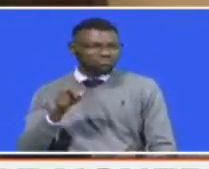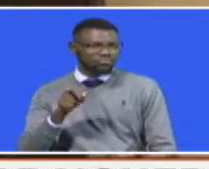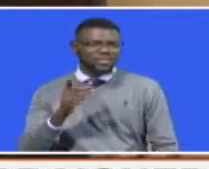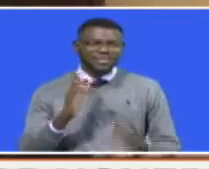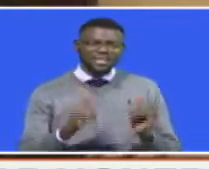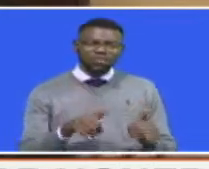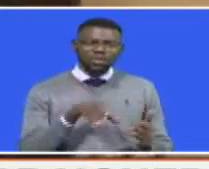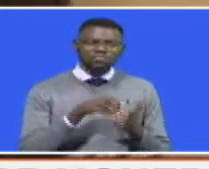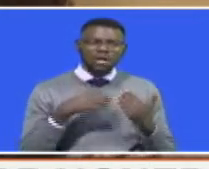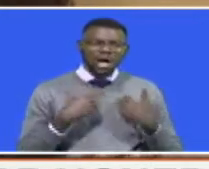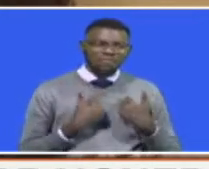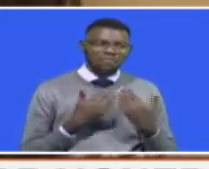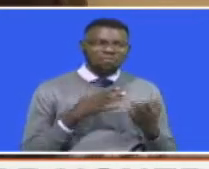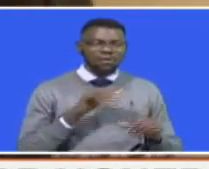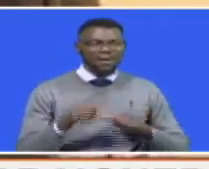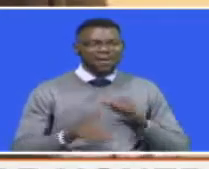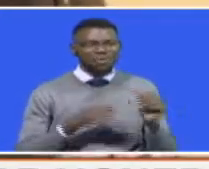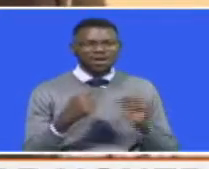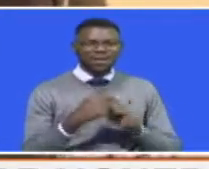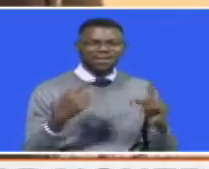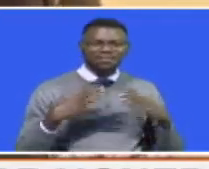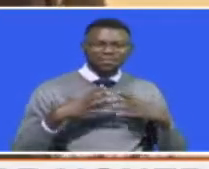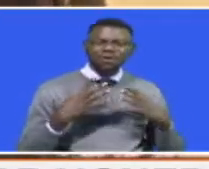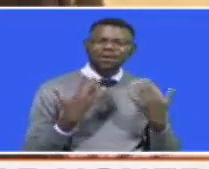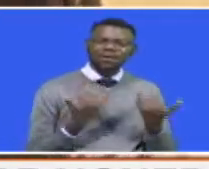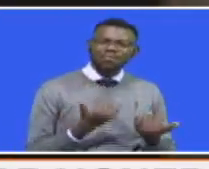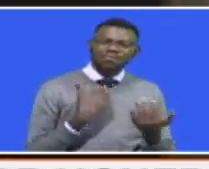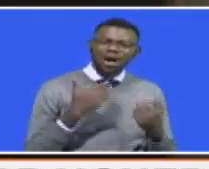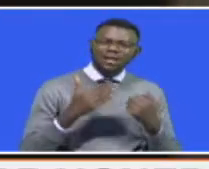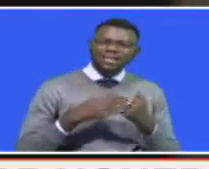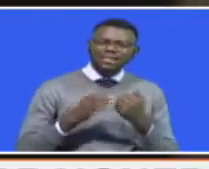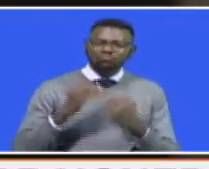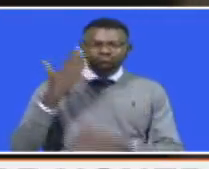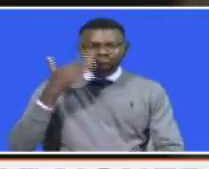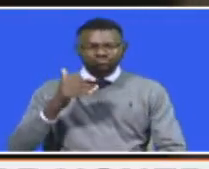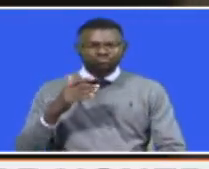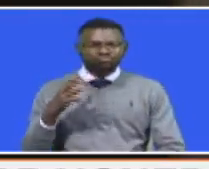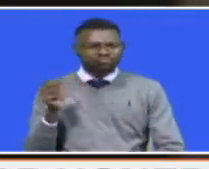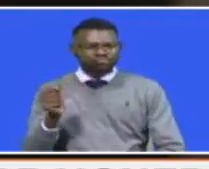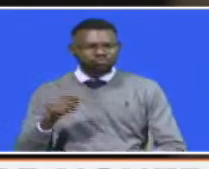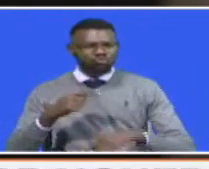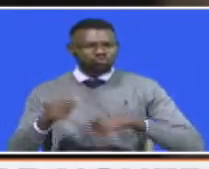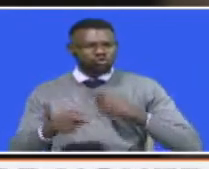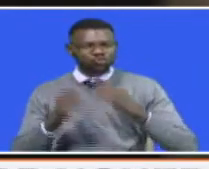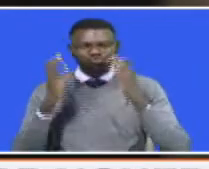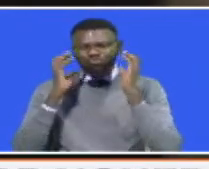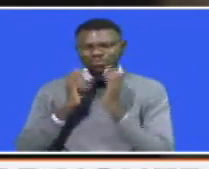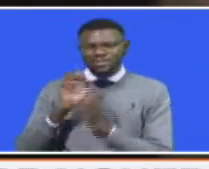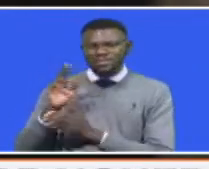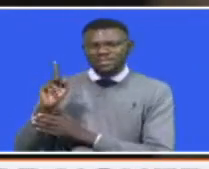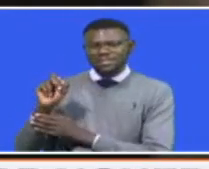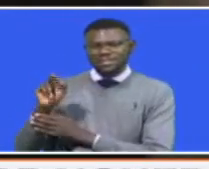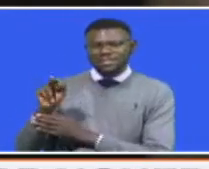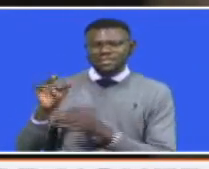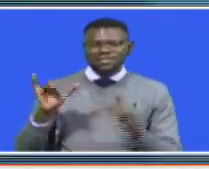seeking the court to detain him for 90 days. Tobias Chanji, KTN News, Mombasa County.